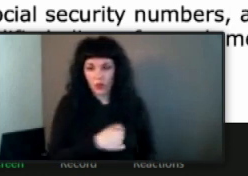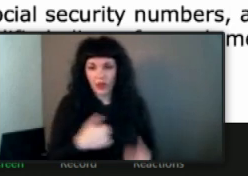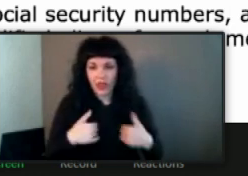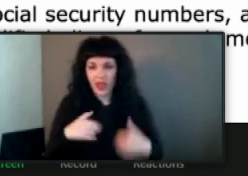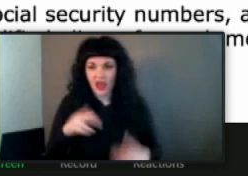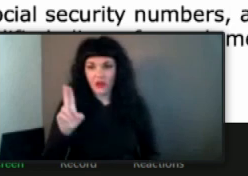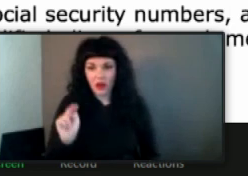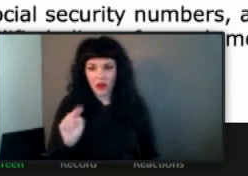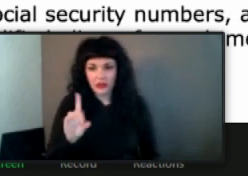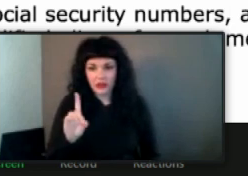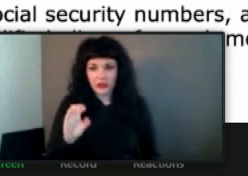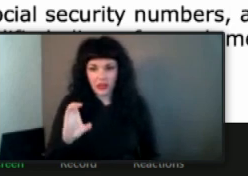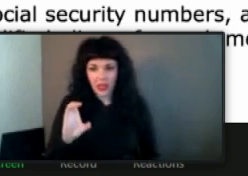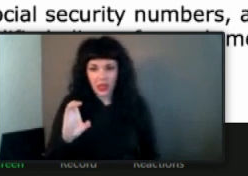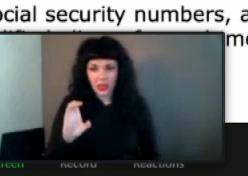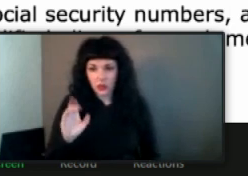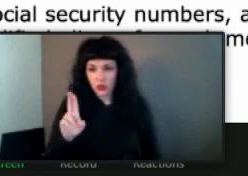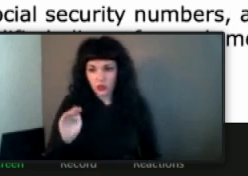SER?